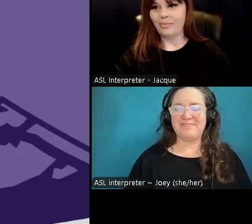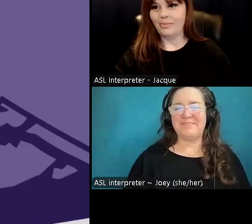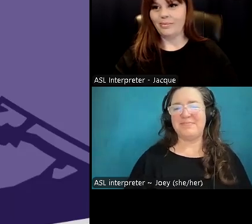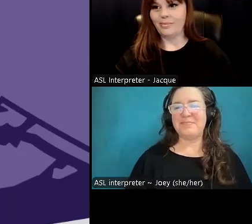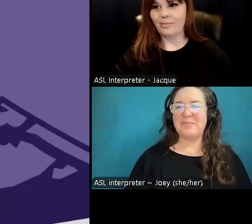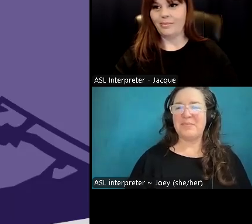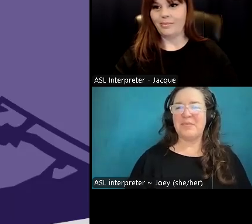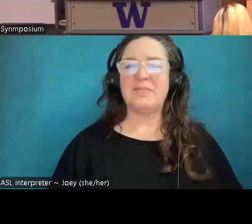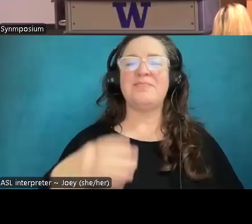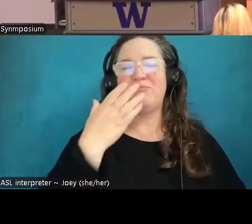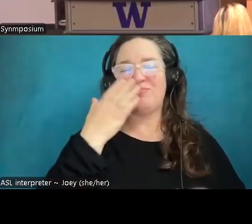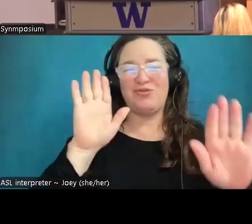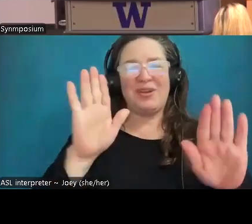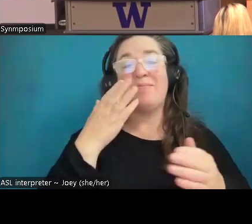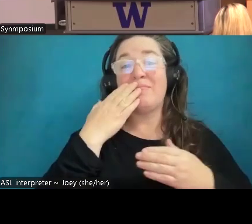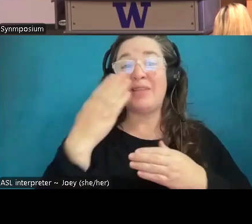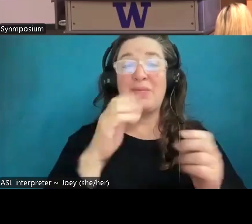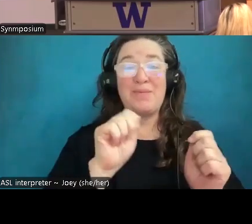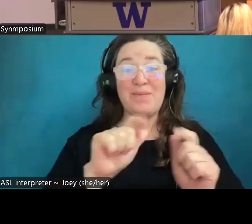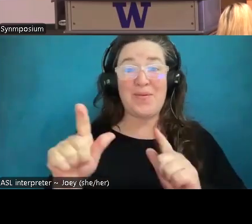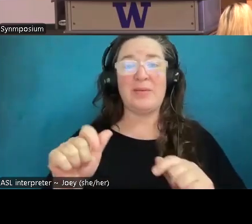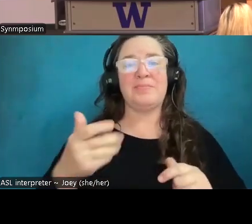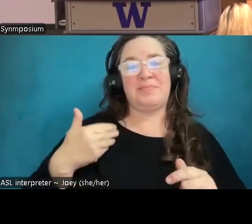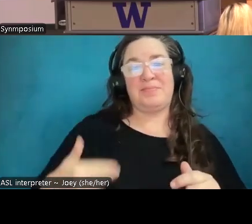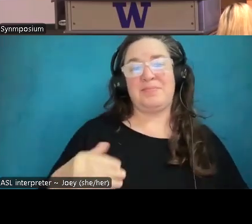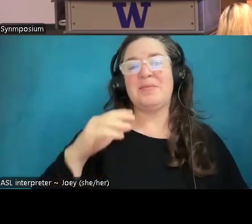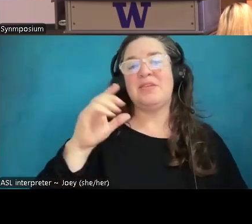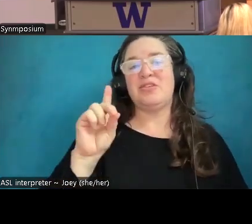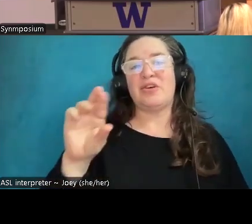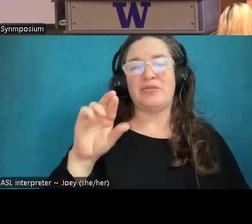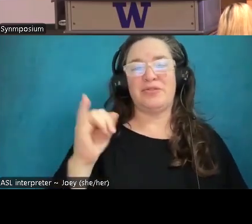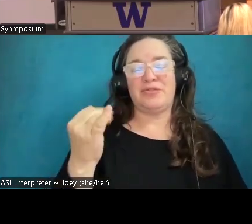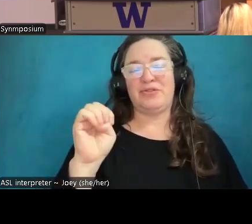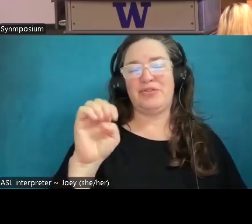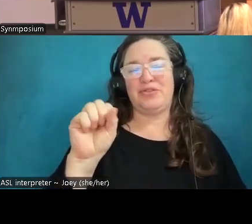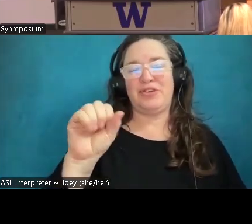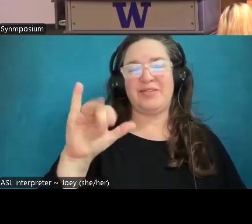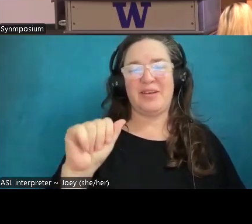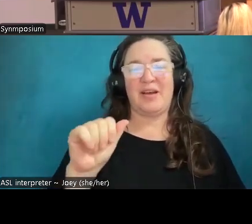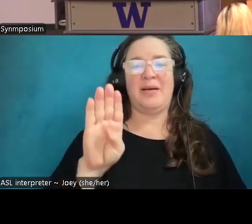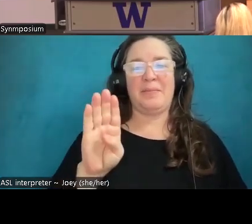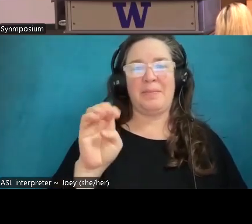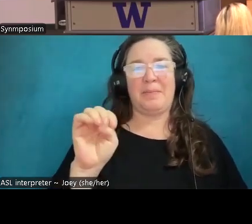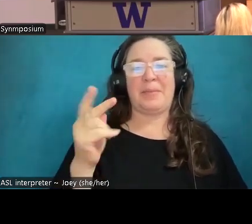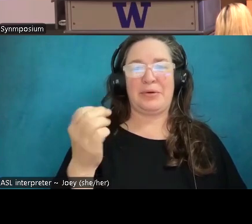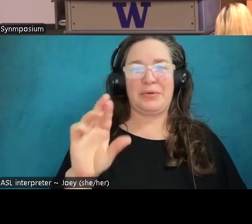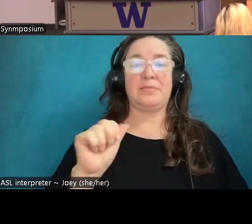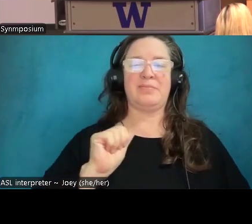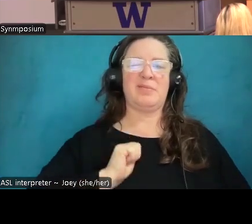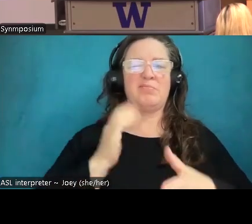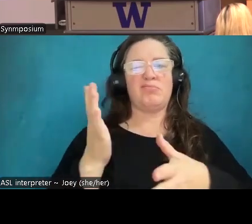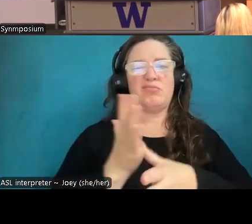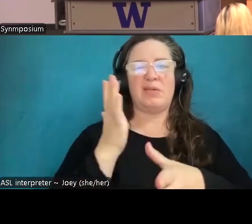Great, thank you everyone. I'm Dr. Jessica Bender. I am one of the principal investigators on our AHRQ grant and a clinician in the Long